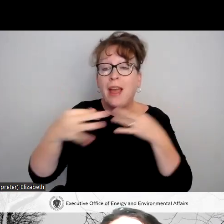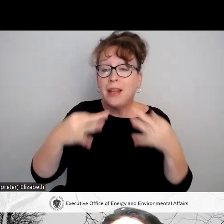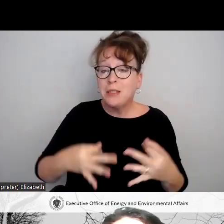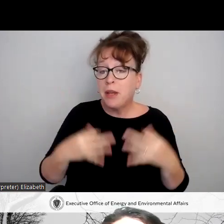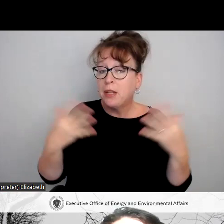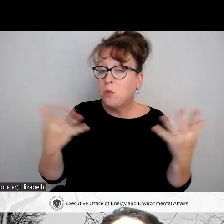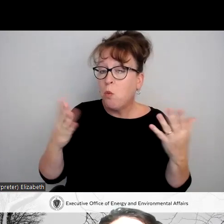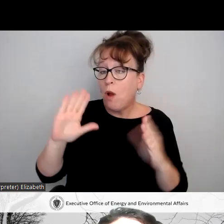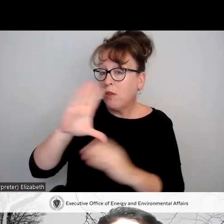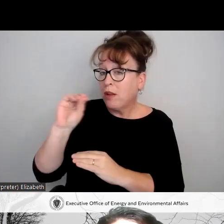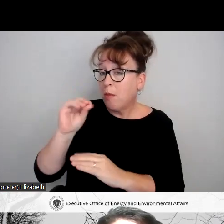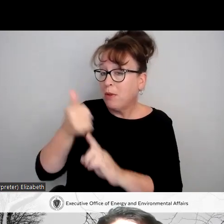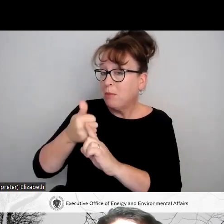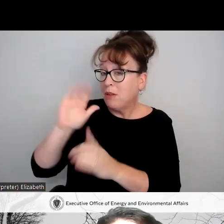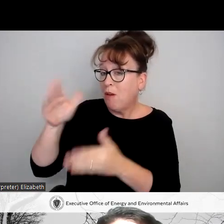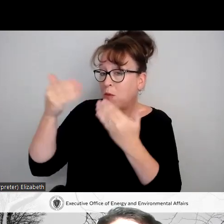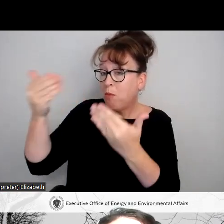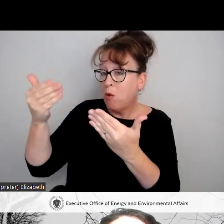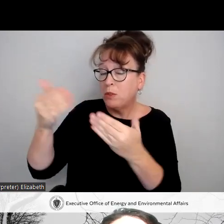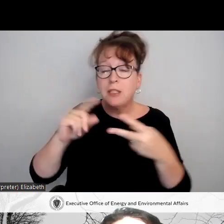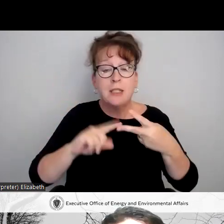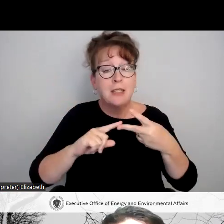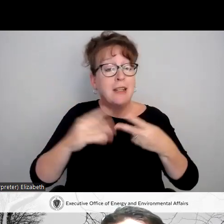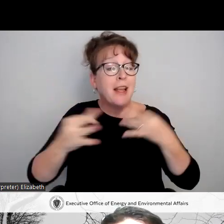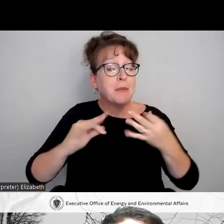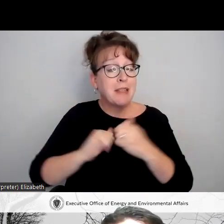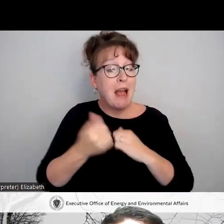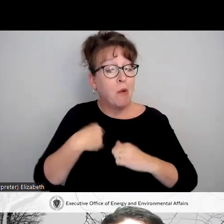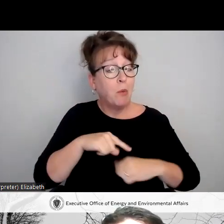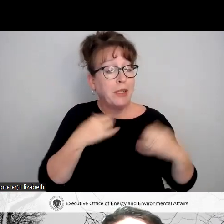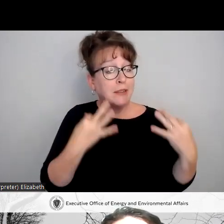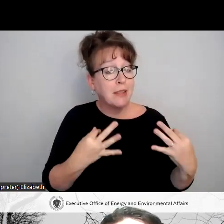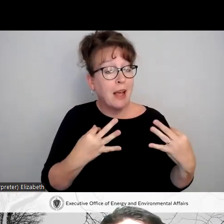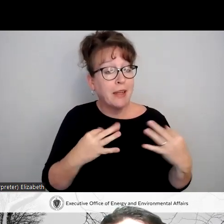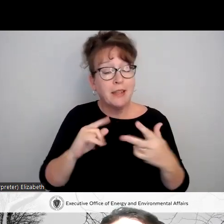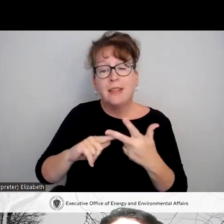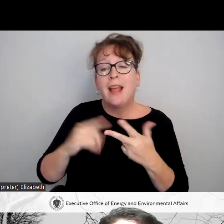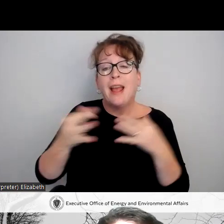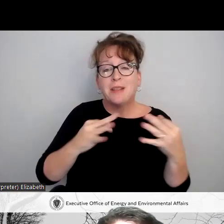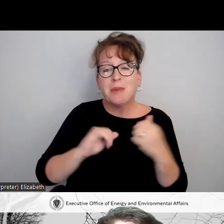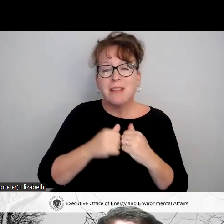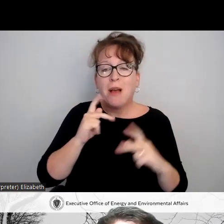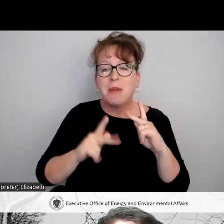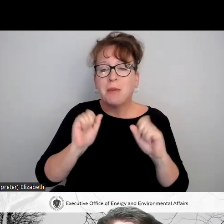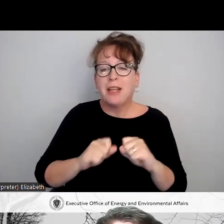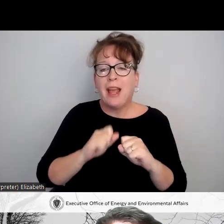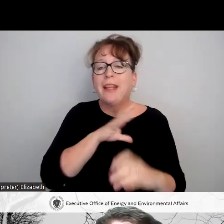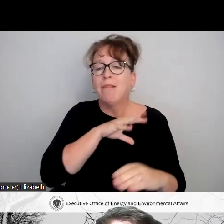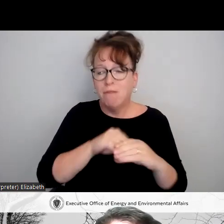It explains how we make the decision and how people can get involved and comment on the